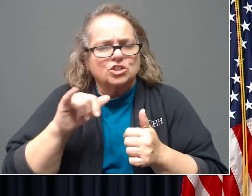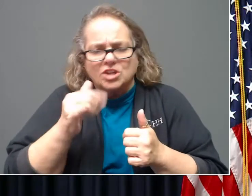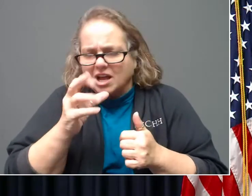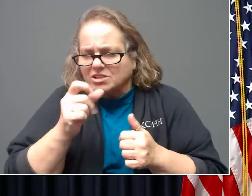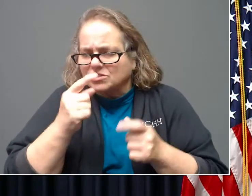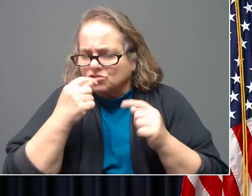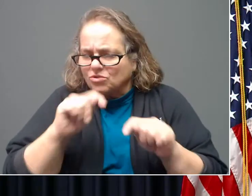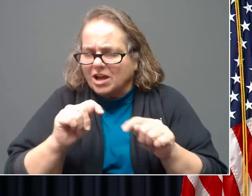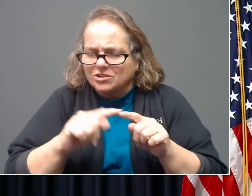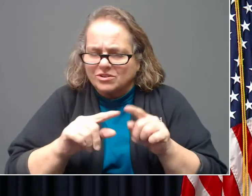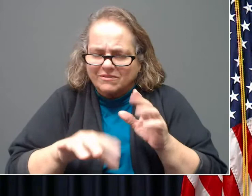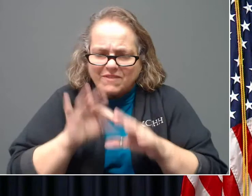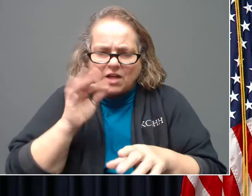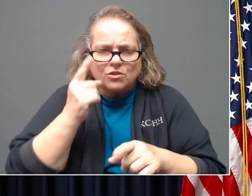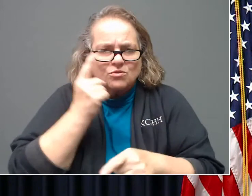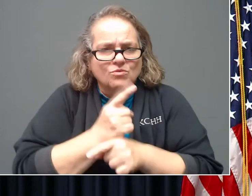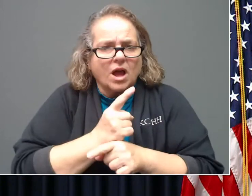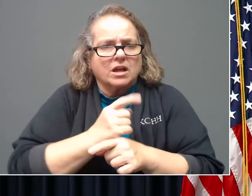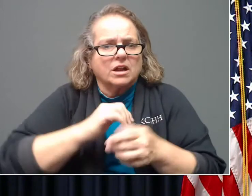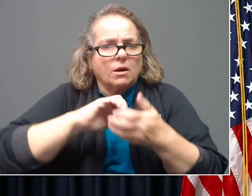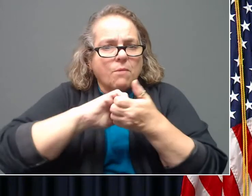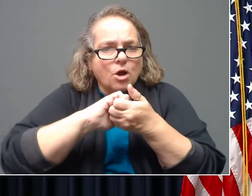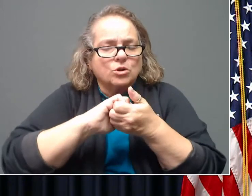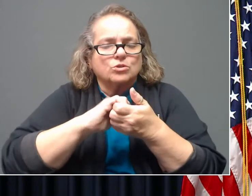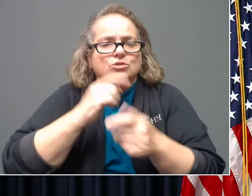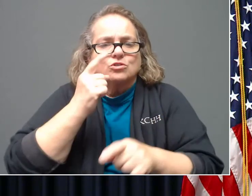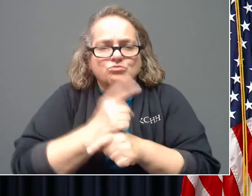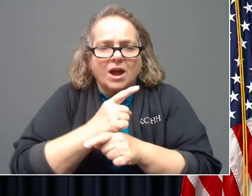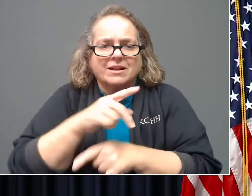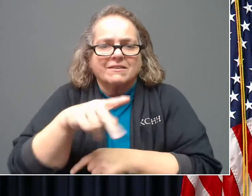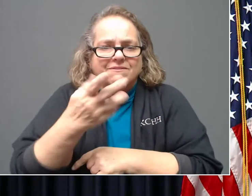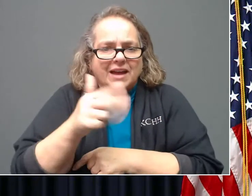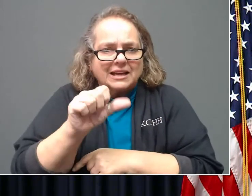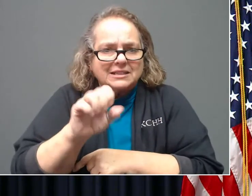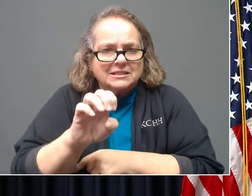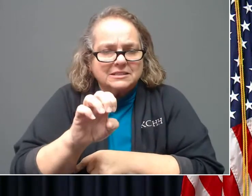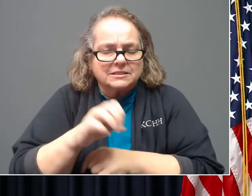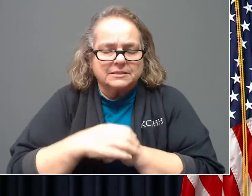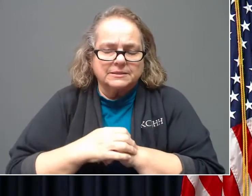right partners for the right phase. I'll give you another example of that.